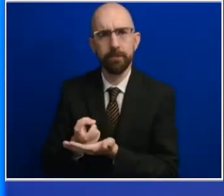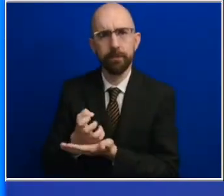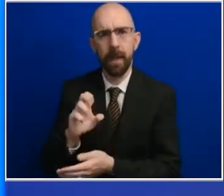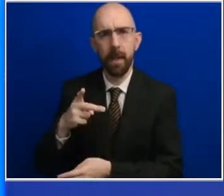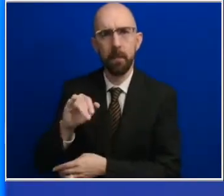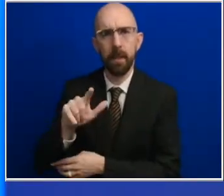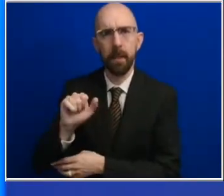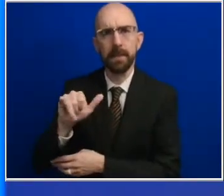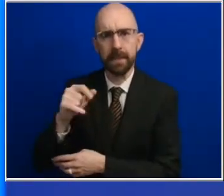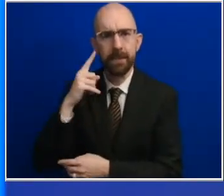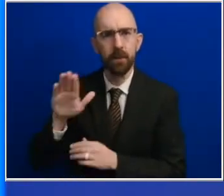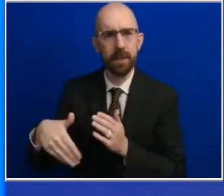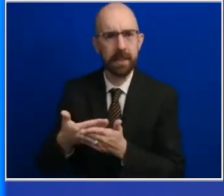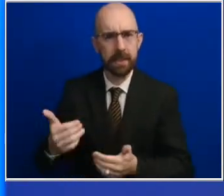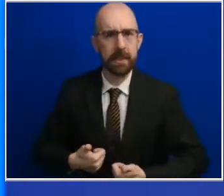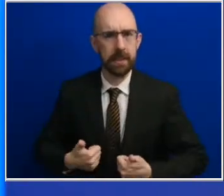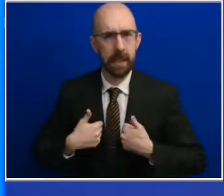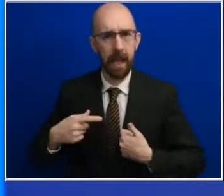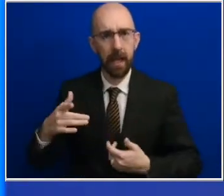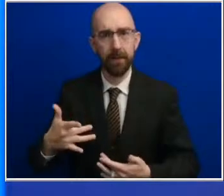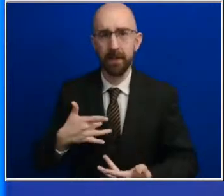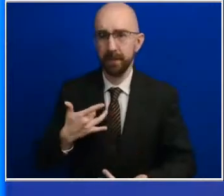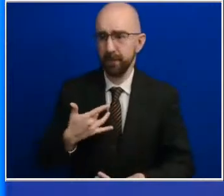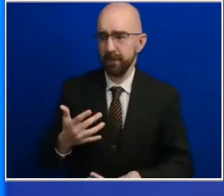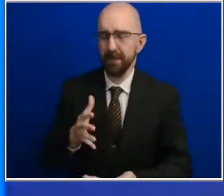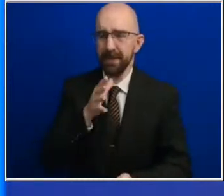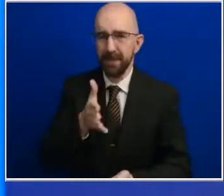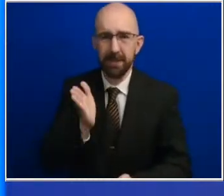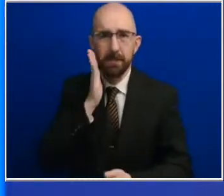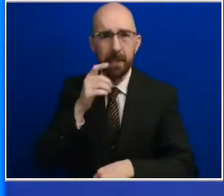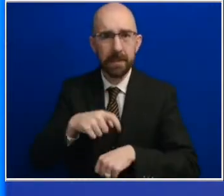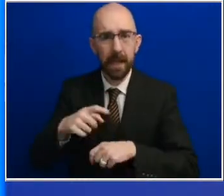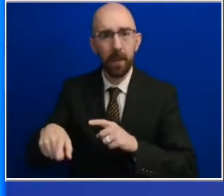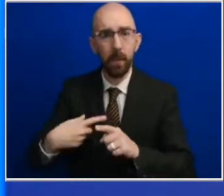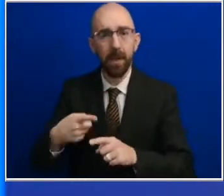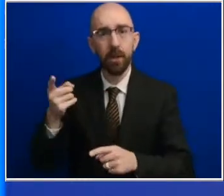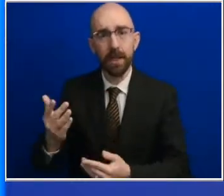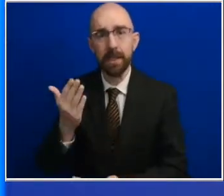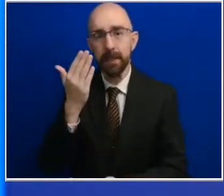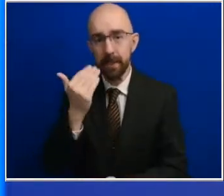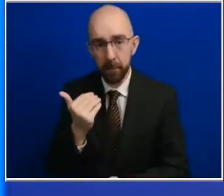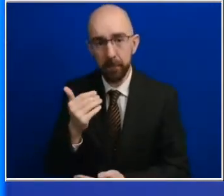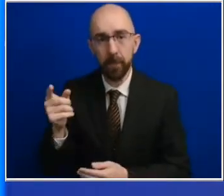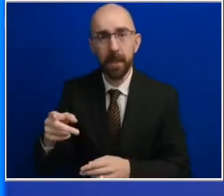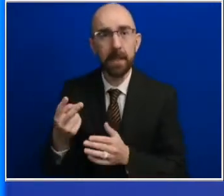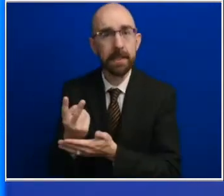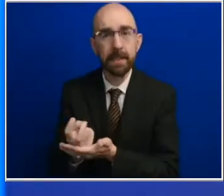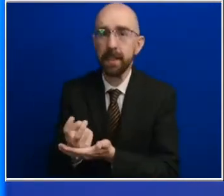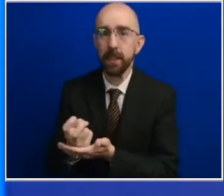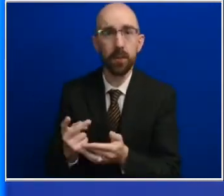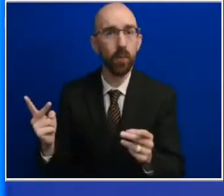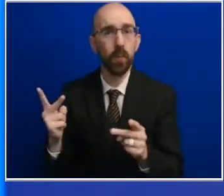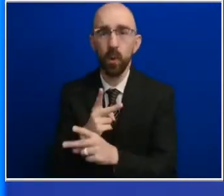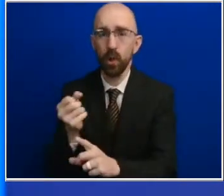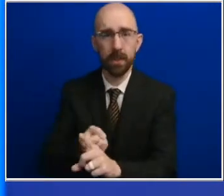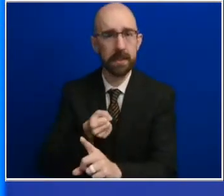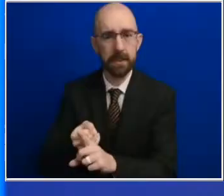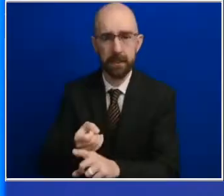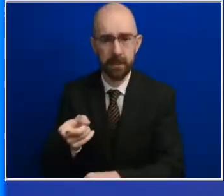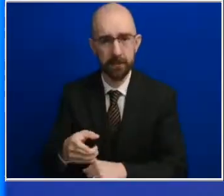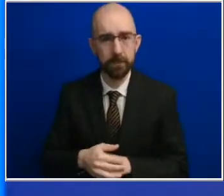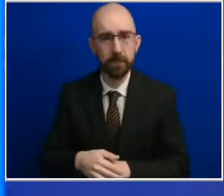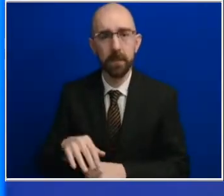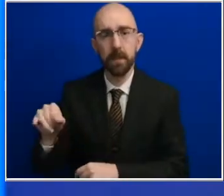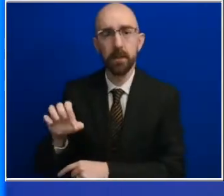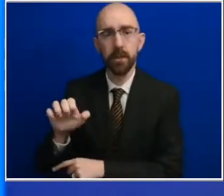and he used to dread bedtime for good reason. When he drifted off, the worst of his seizures would hit. Janine Kiesling shows us